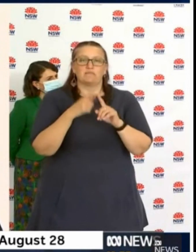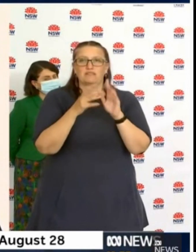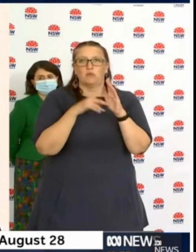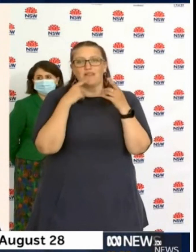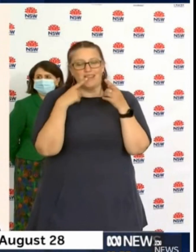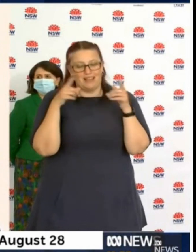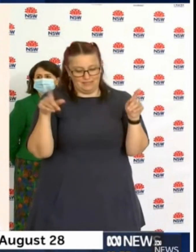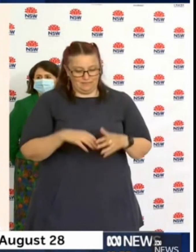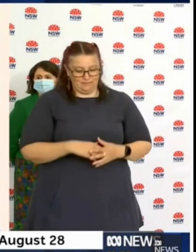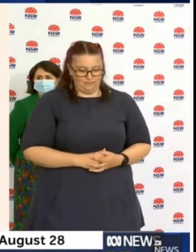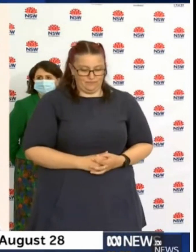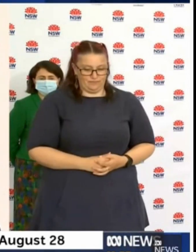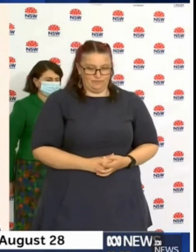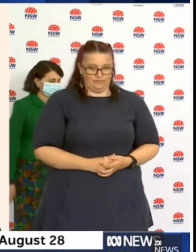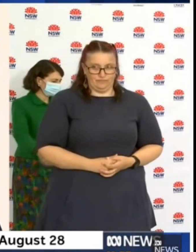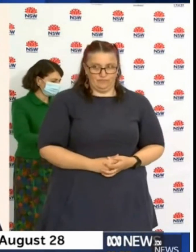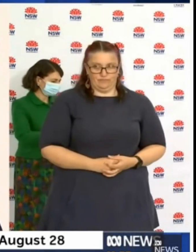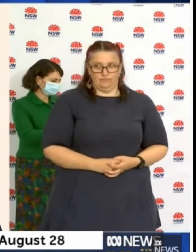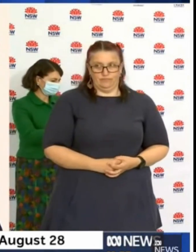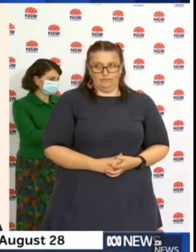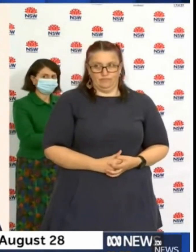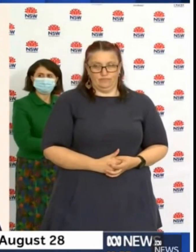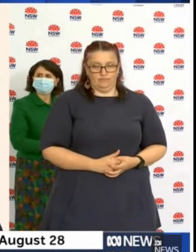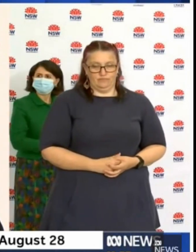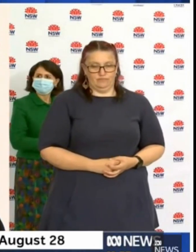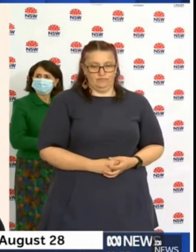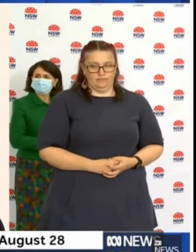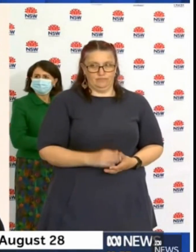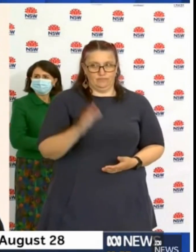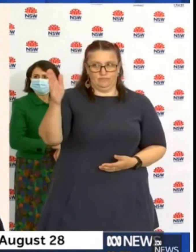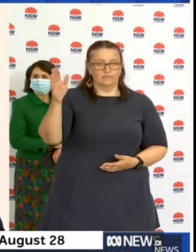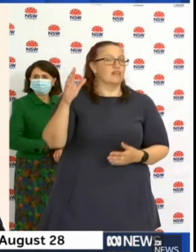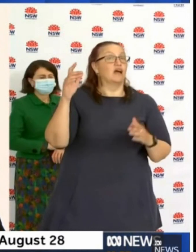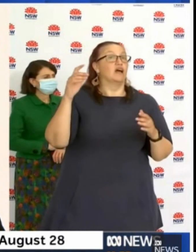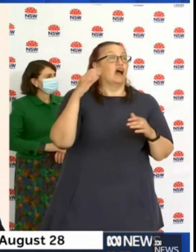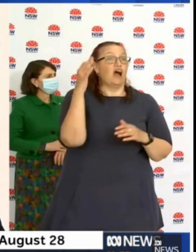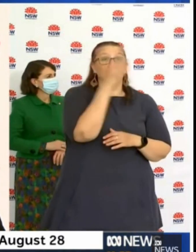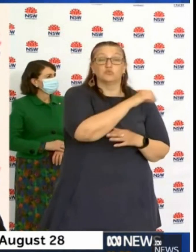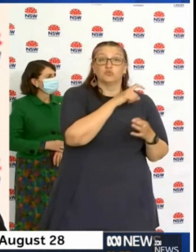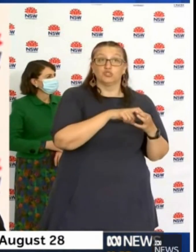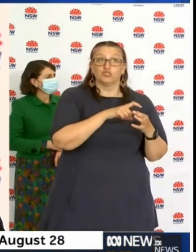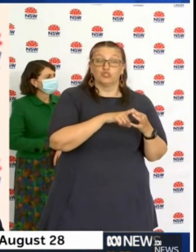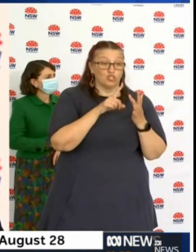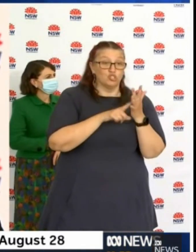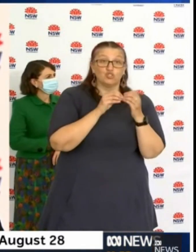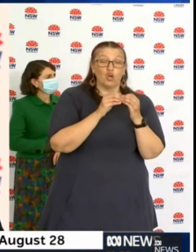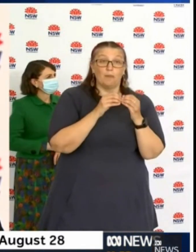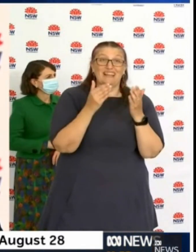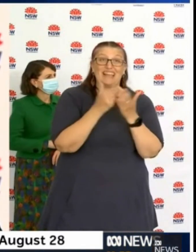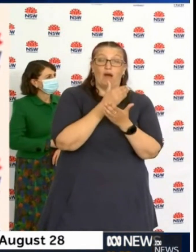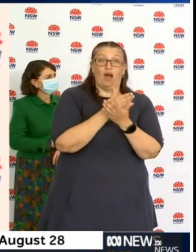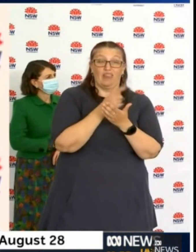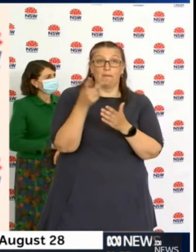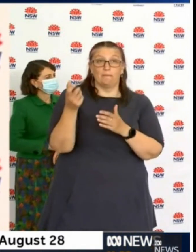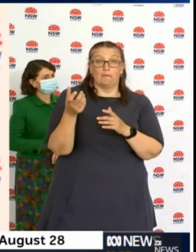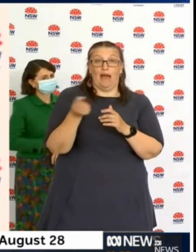that this afternoon. It's still short of what you were demanding, isn't it? It is still short of the JobKeeper that you were demanding, and you're going to continue to call for JobKeeper. Is that